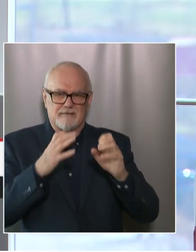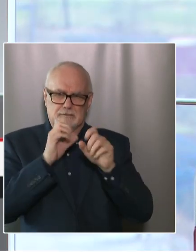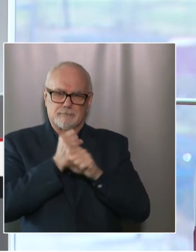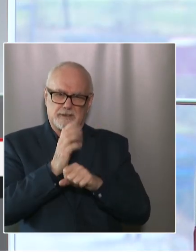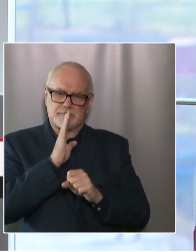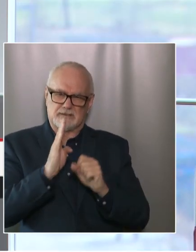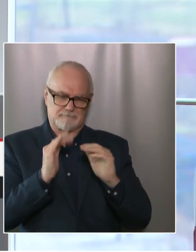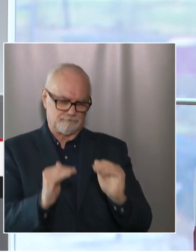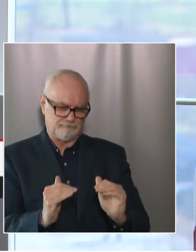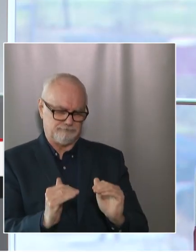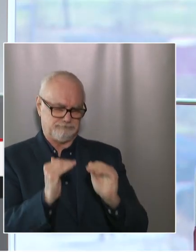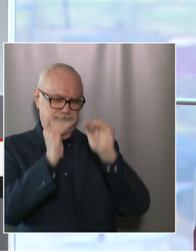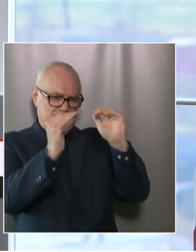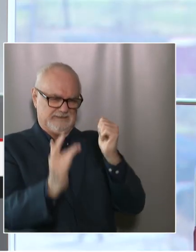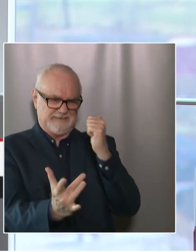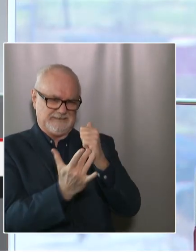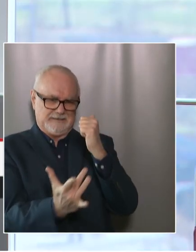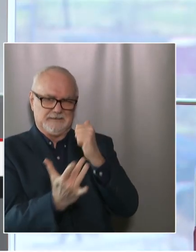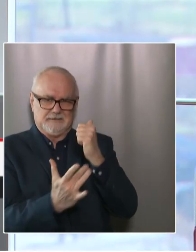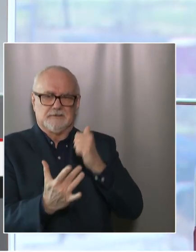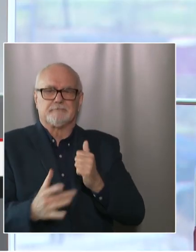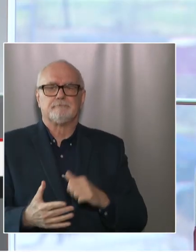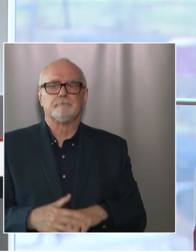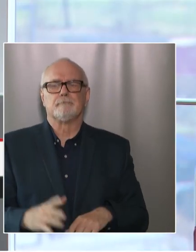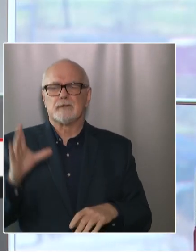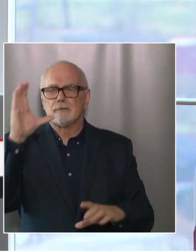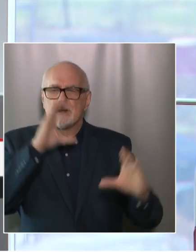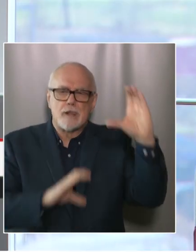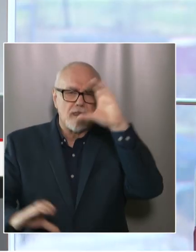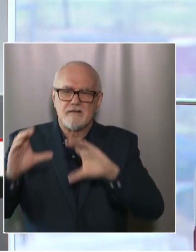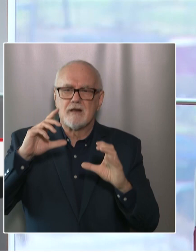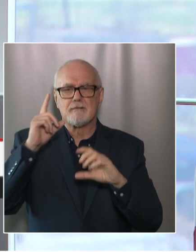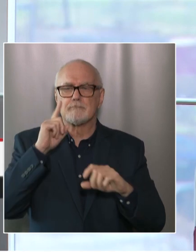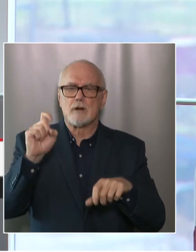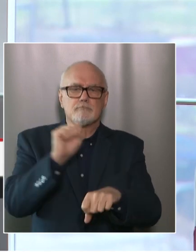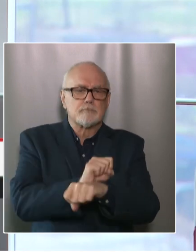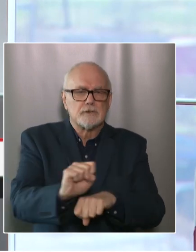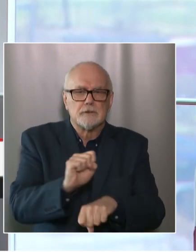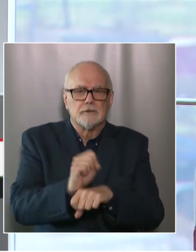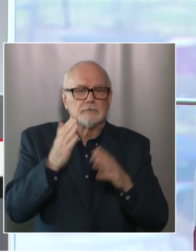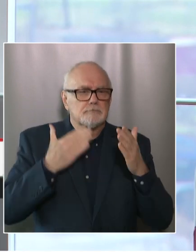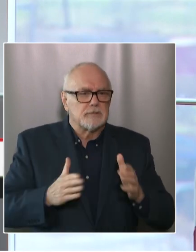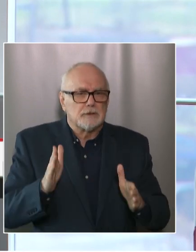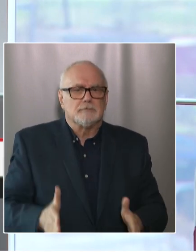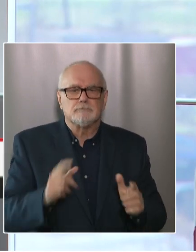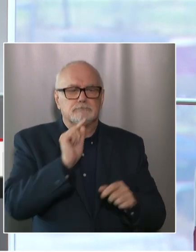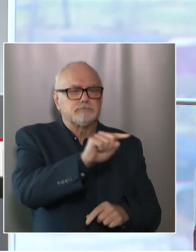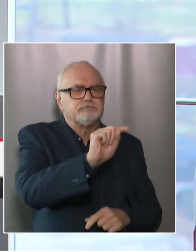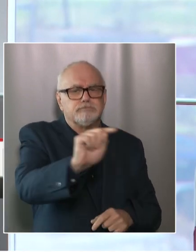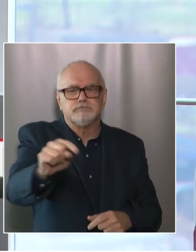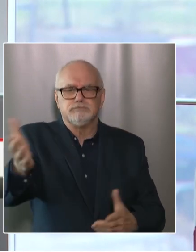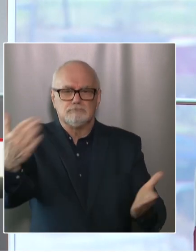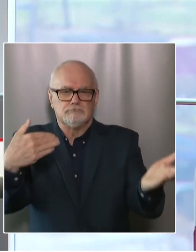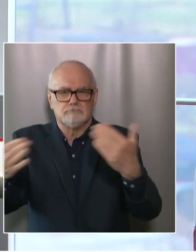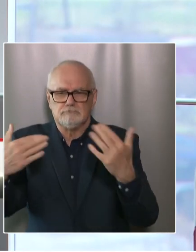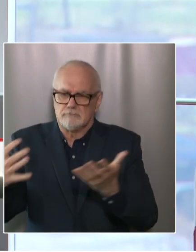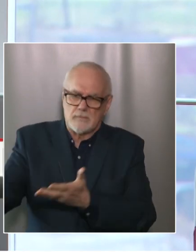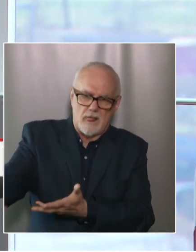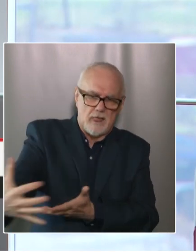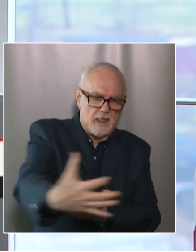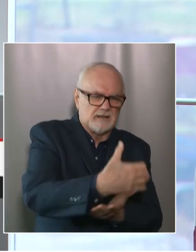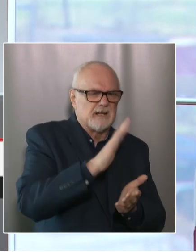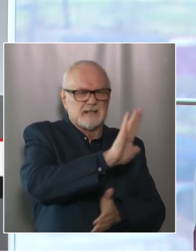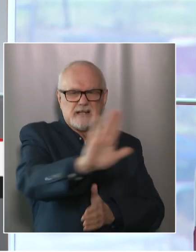and retaining top talent, as well as being the sports capital, is what is claiming our